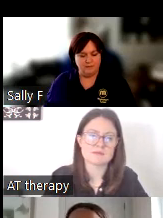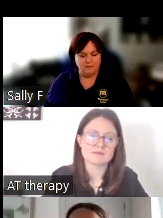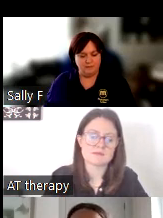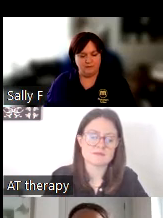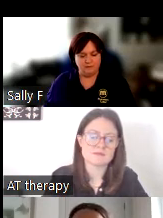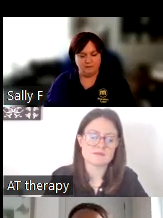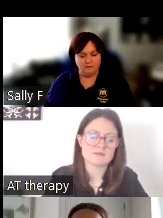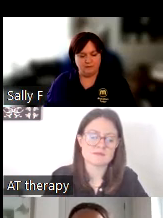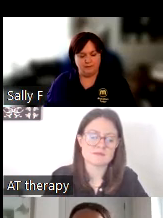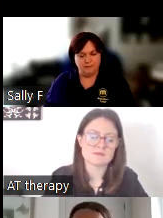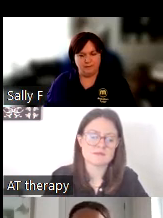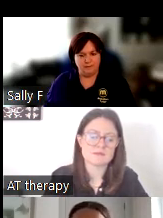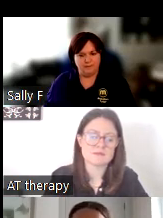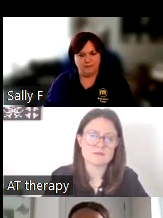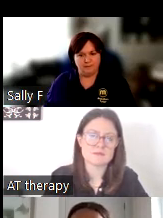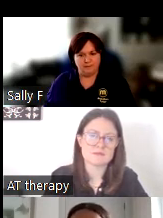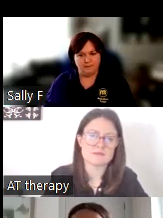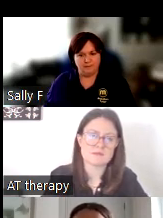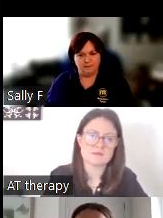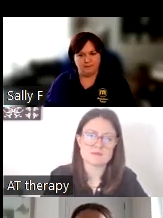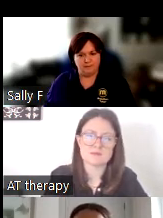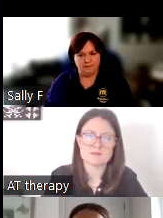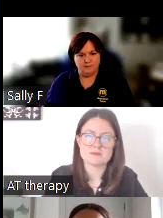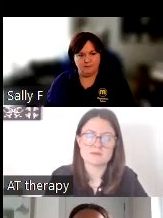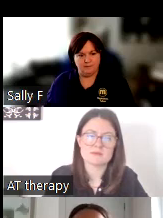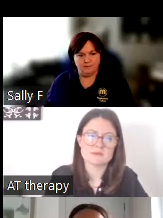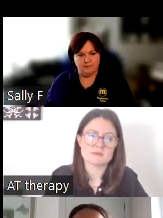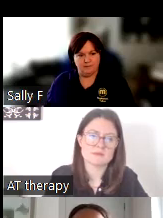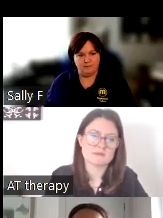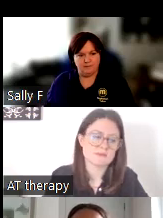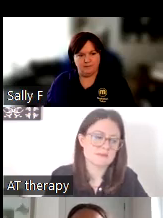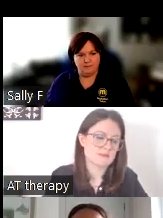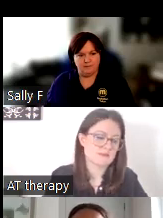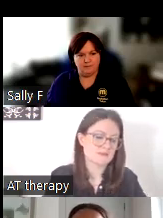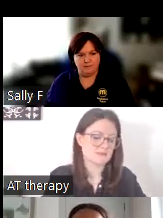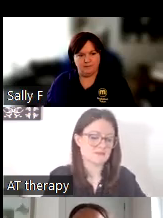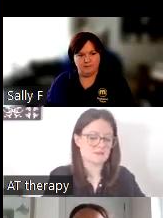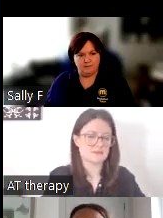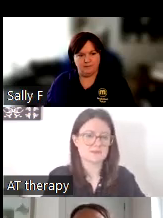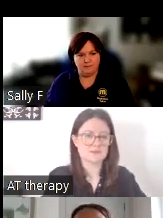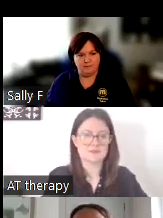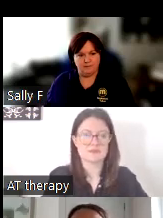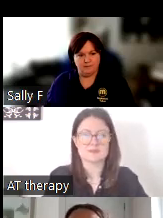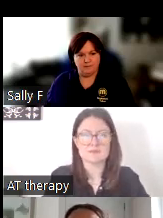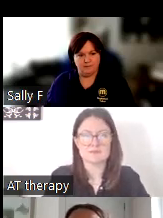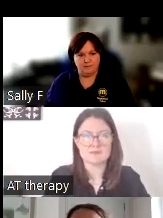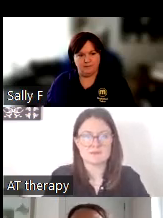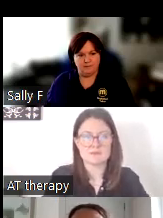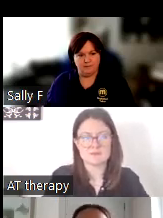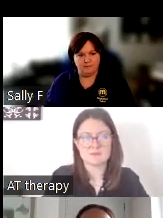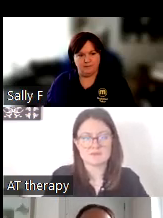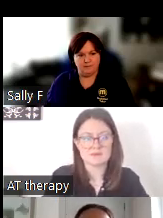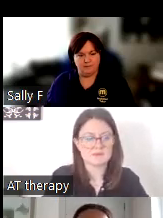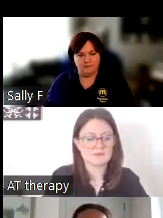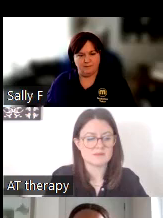use signing with programs such as Colourful Semantics. So this is a language program to support sentence building where each